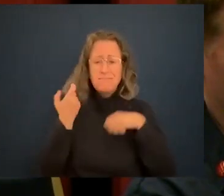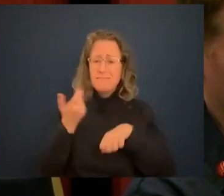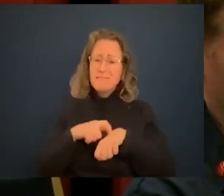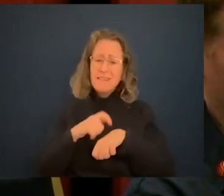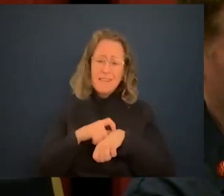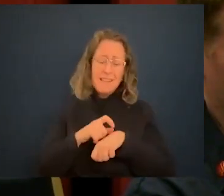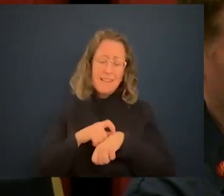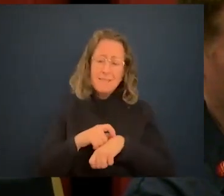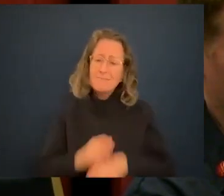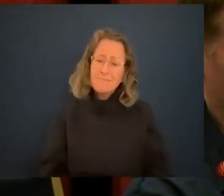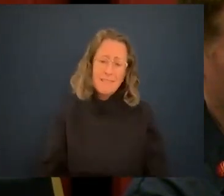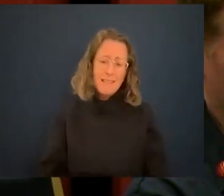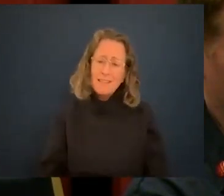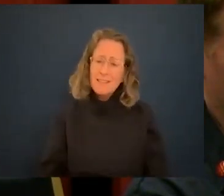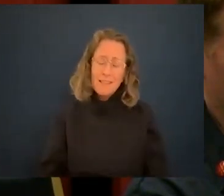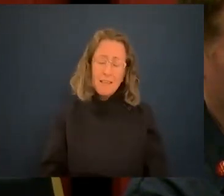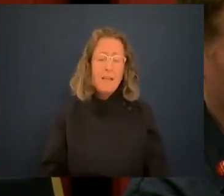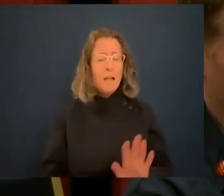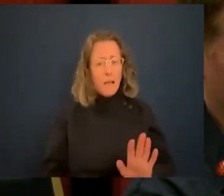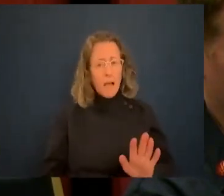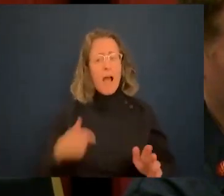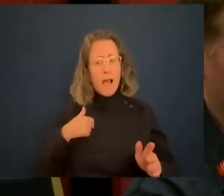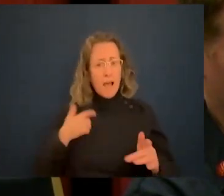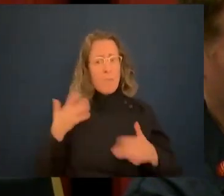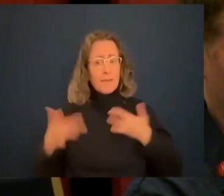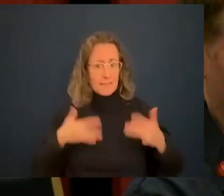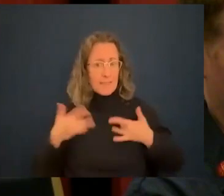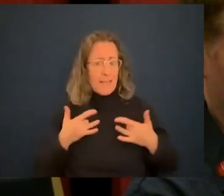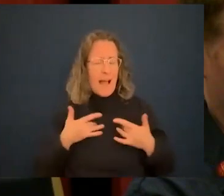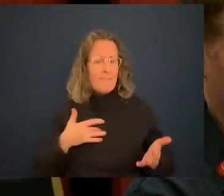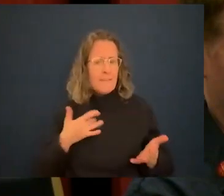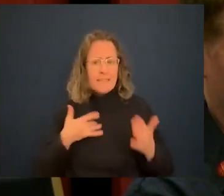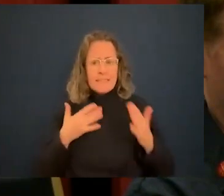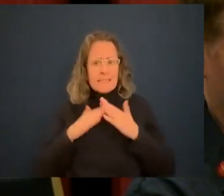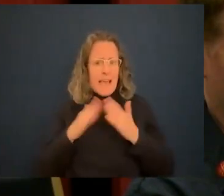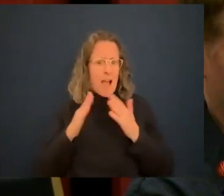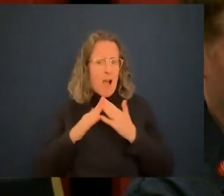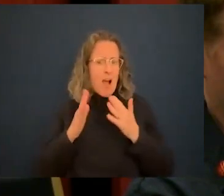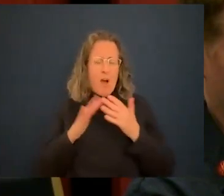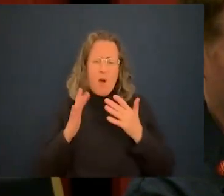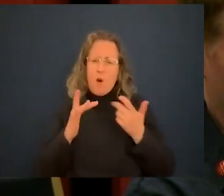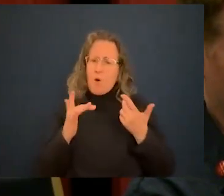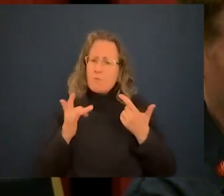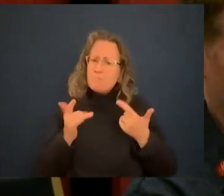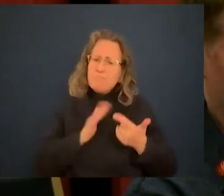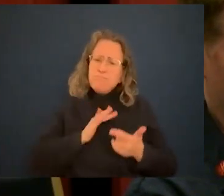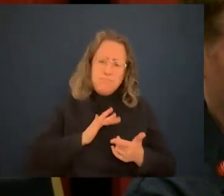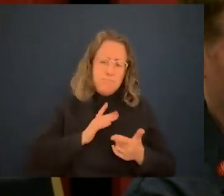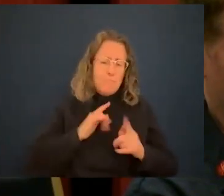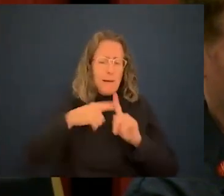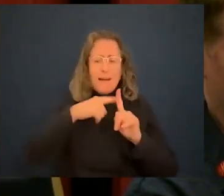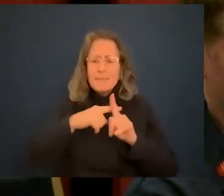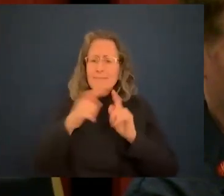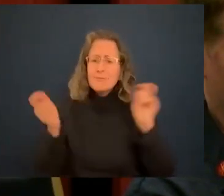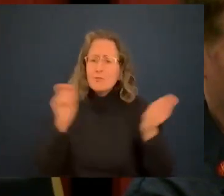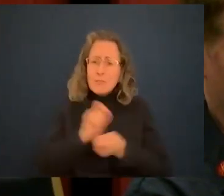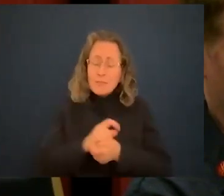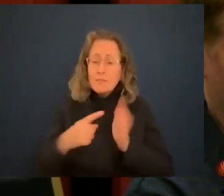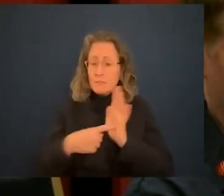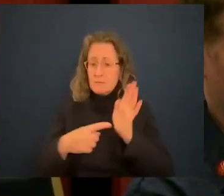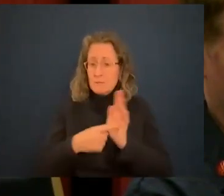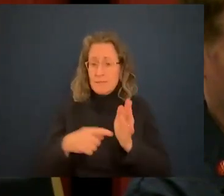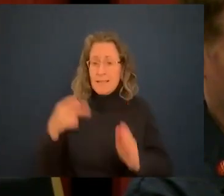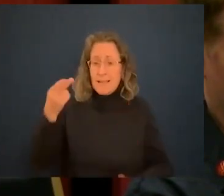the ways that this town has moved forward in its infrastructure when it created the HR department so I got to be part of